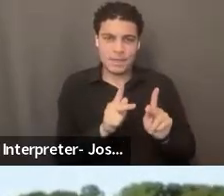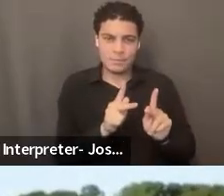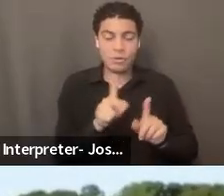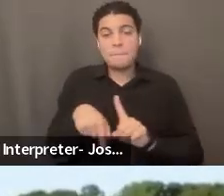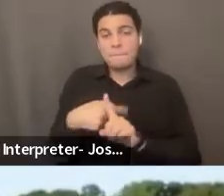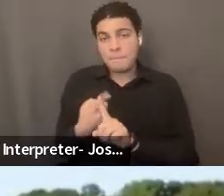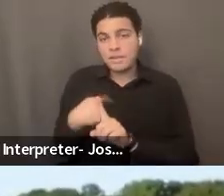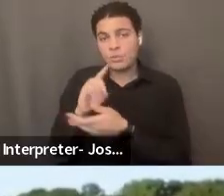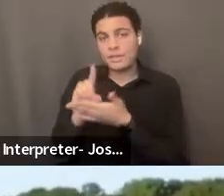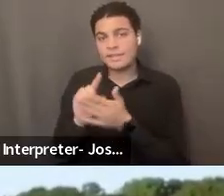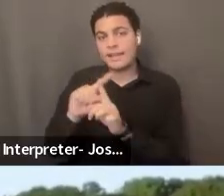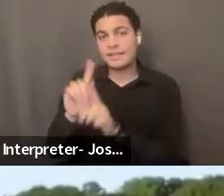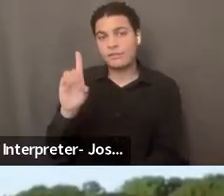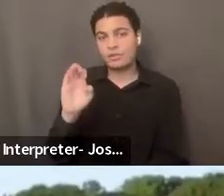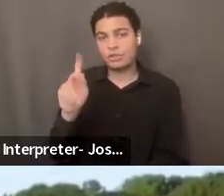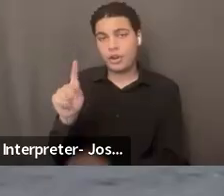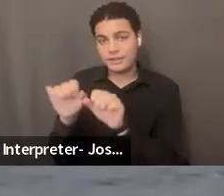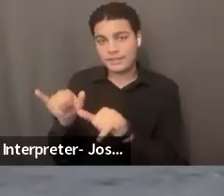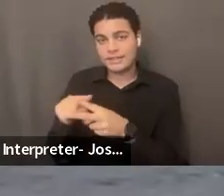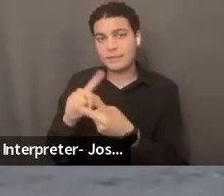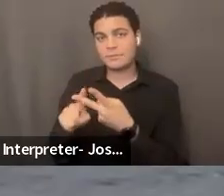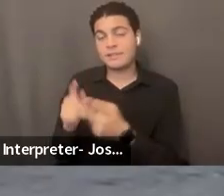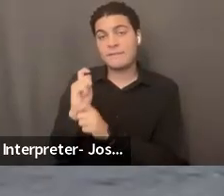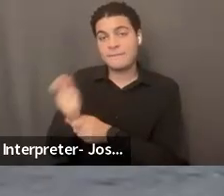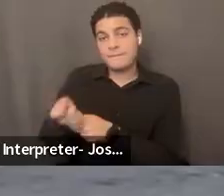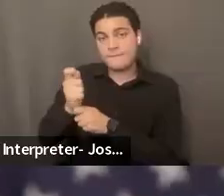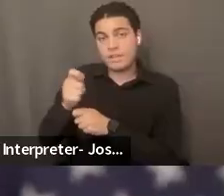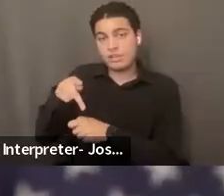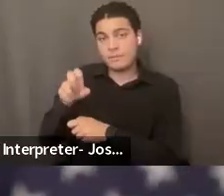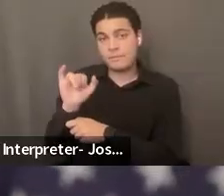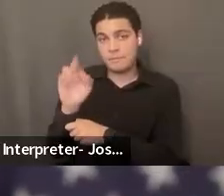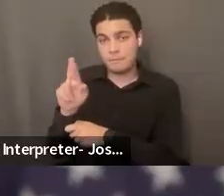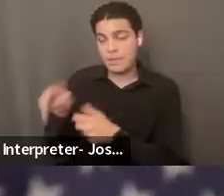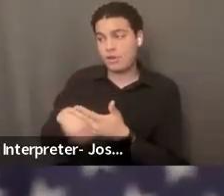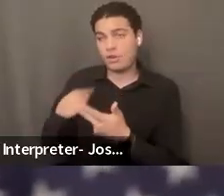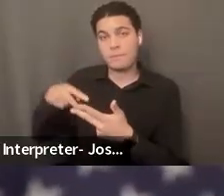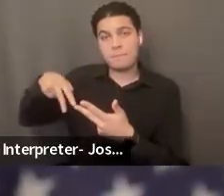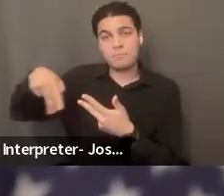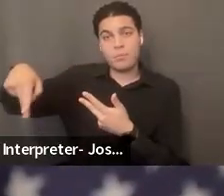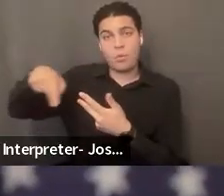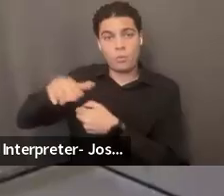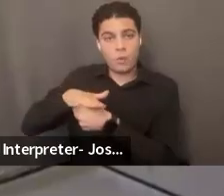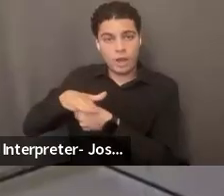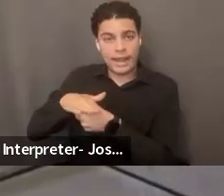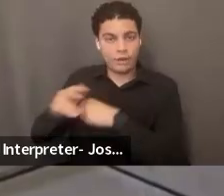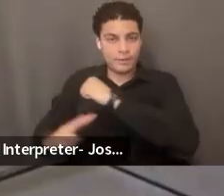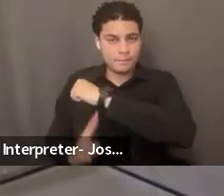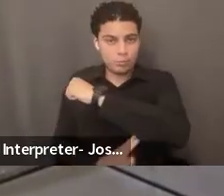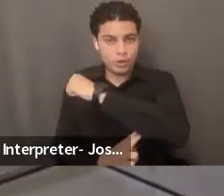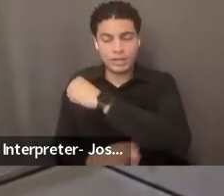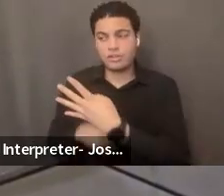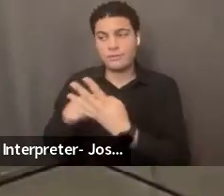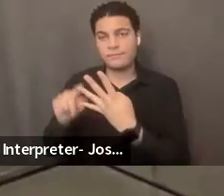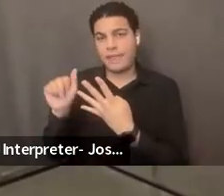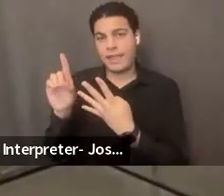systems, accessible fishing piers, pedestrian bridges, and ADA-compliant gangways, all built with accessibility,